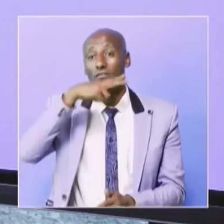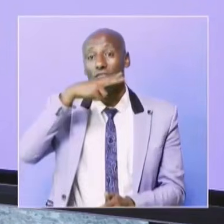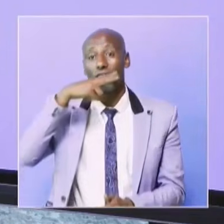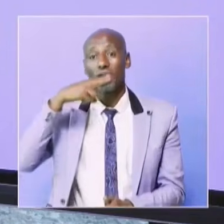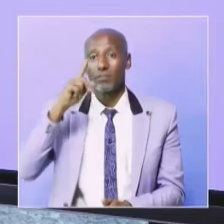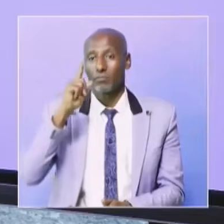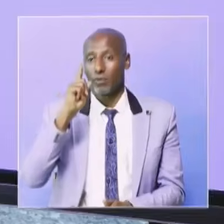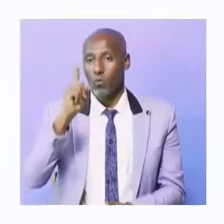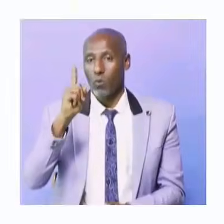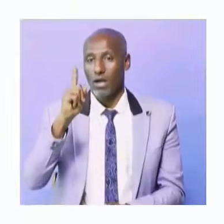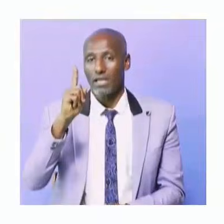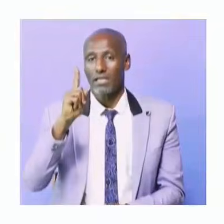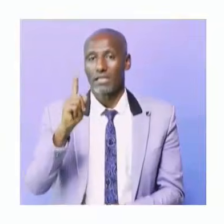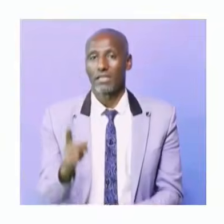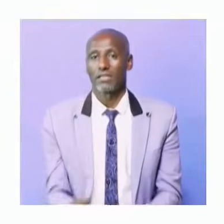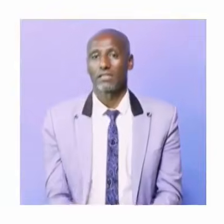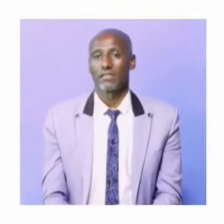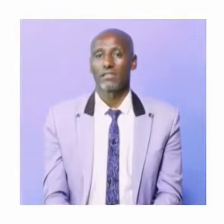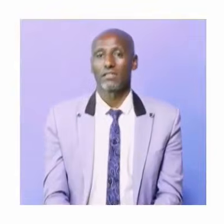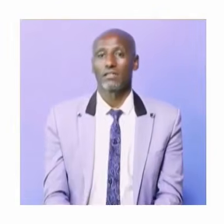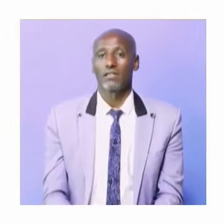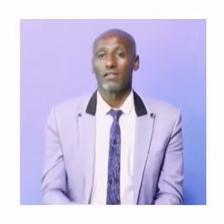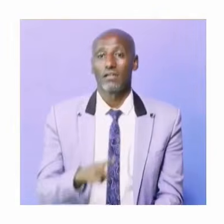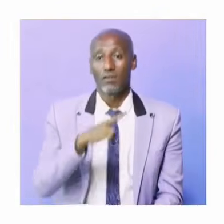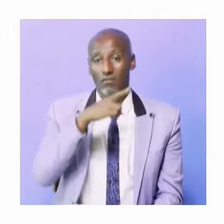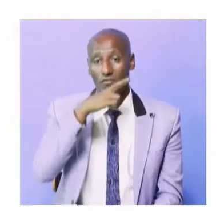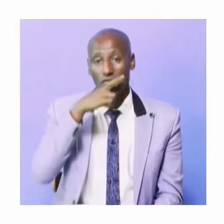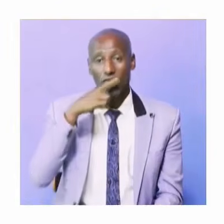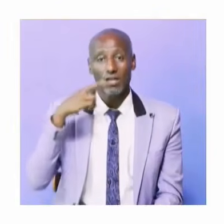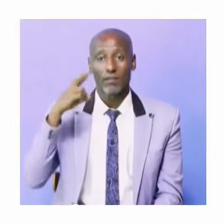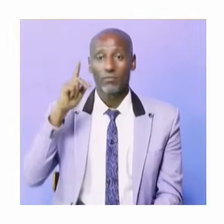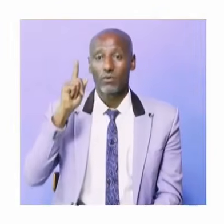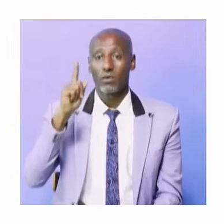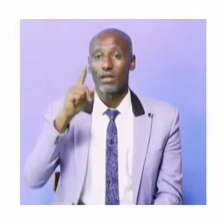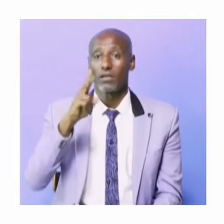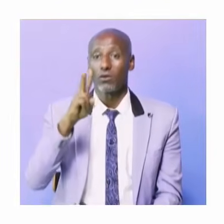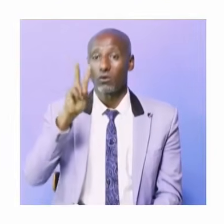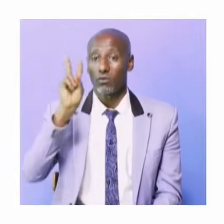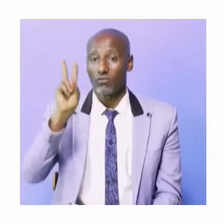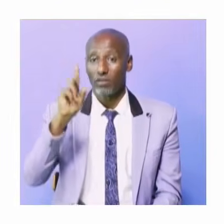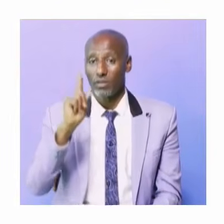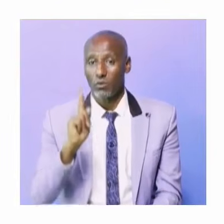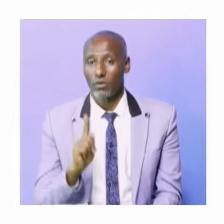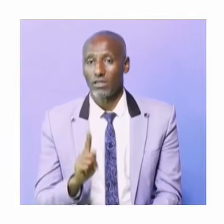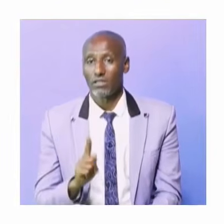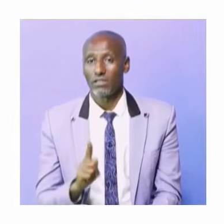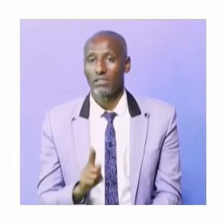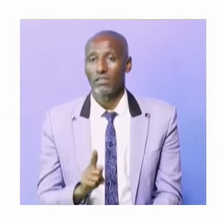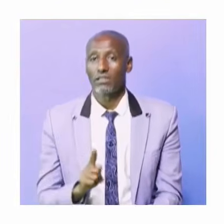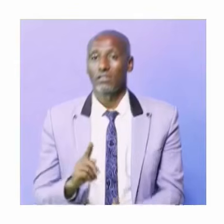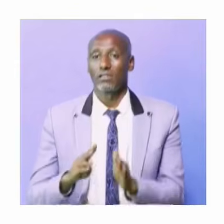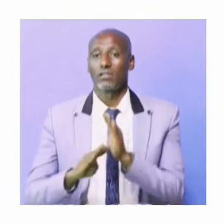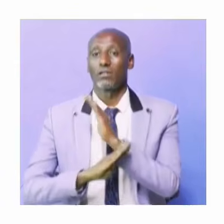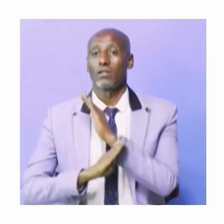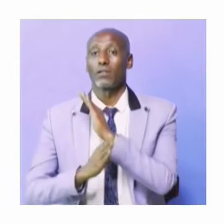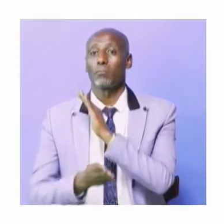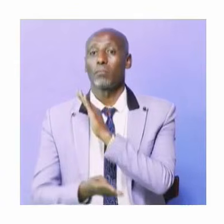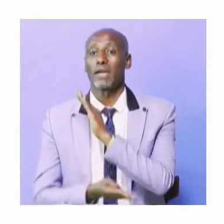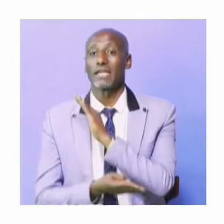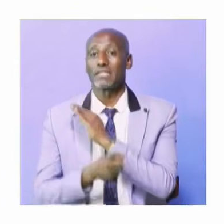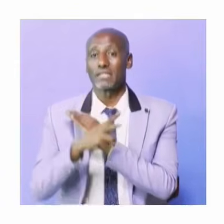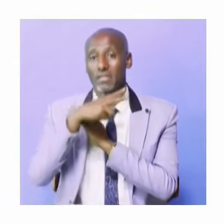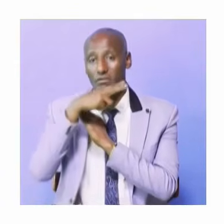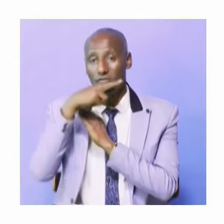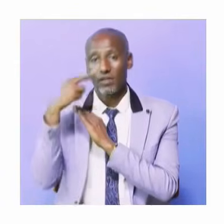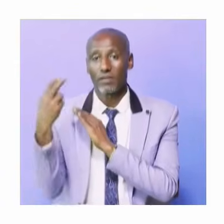1, very good, subject plus verb 1, or what we call base verb, and then we come with